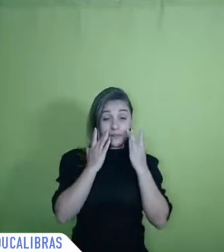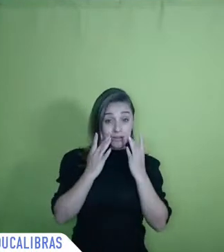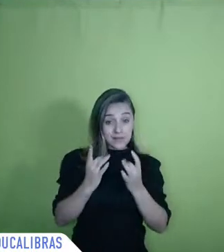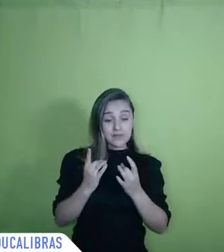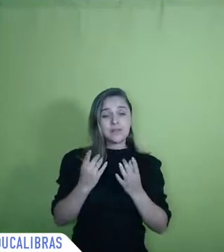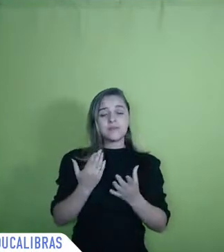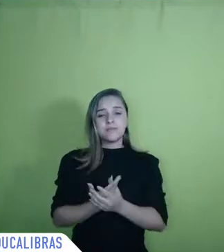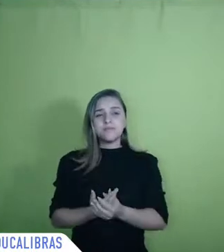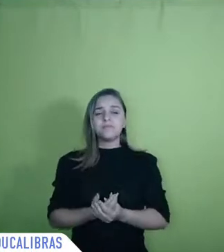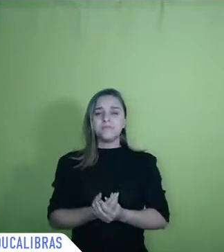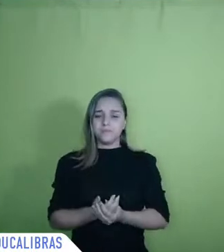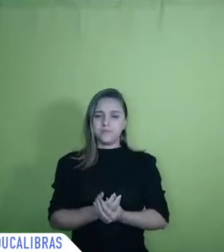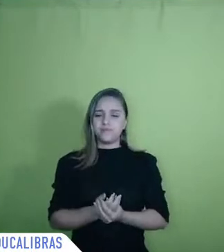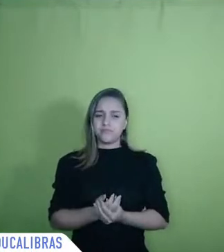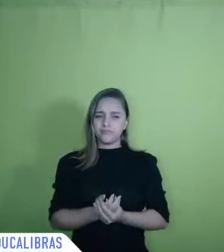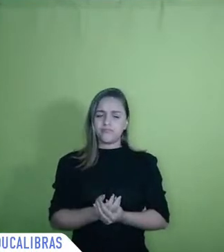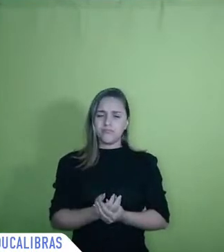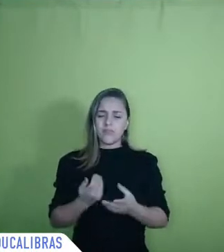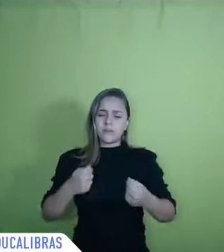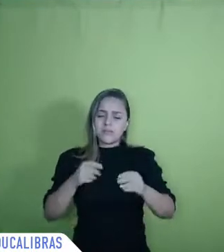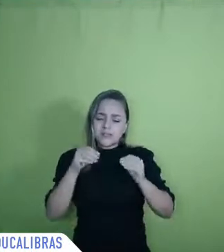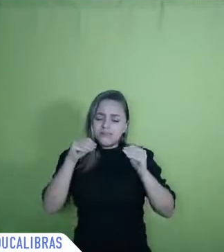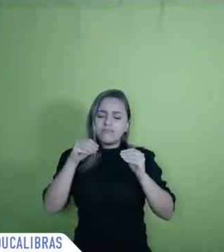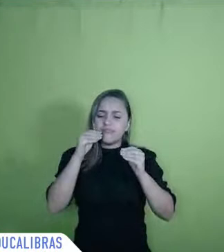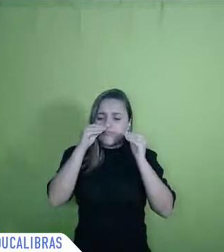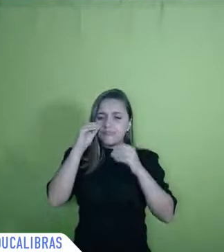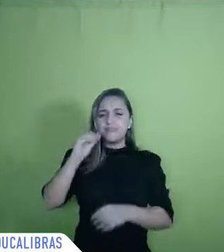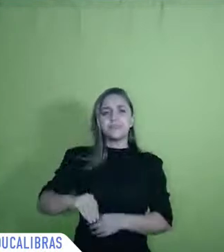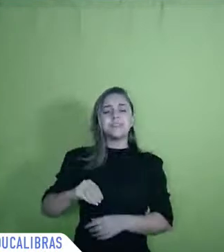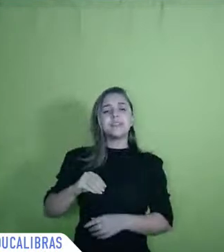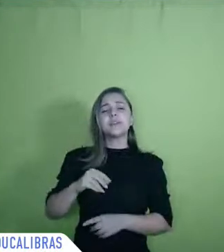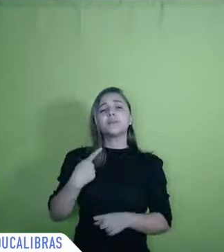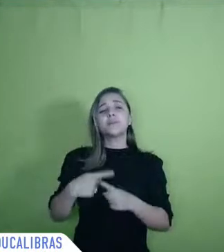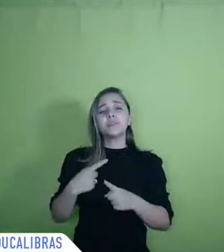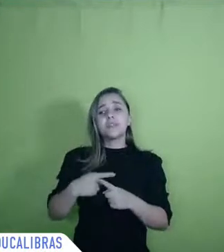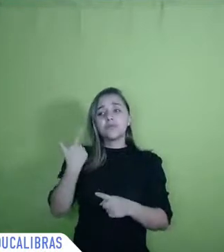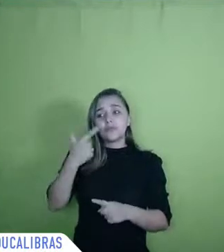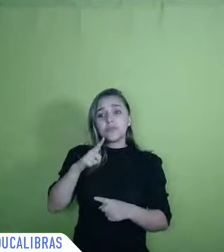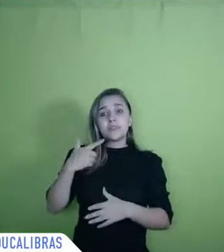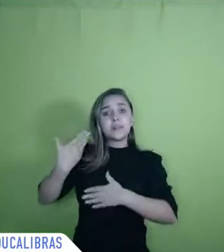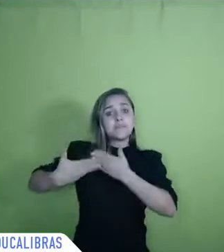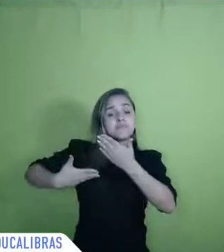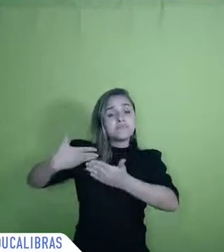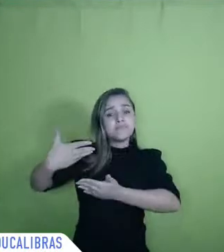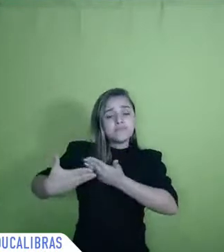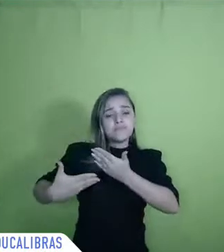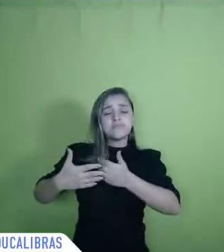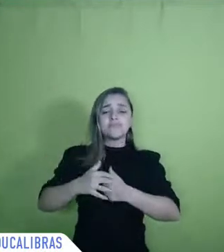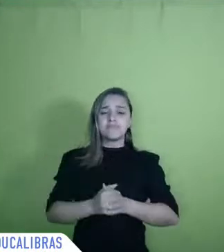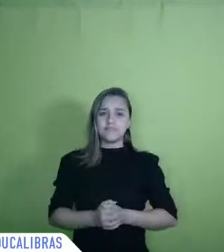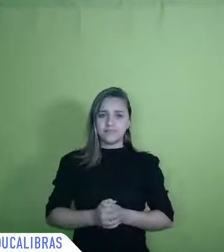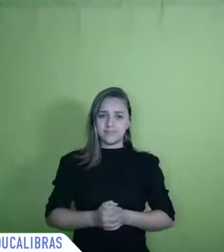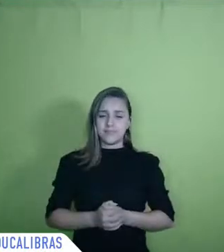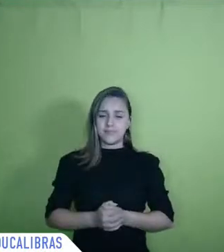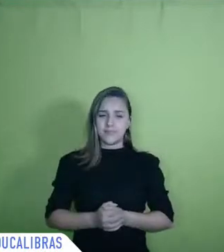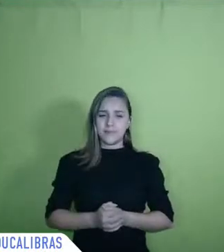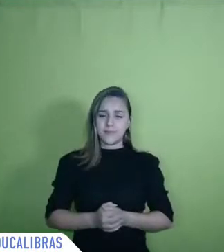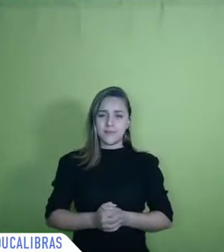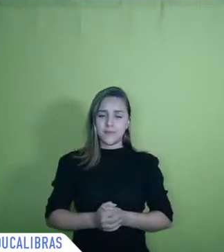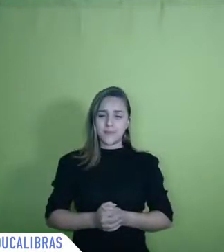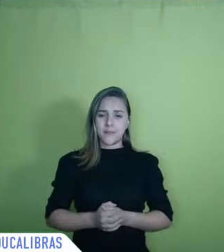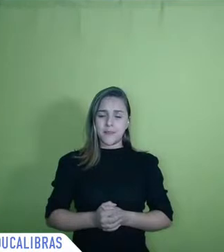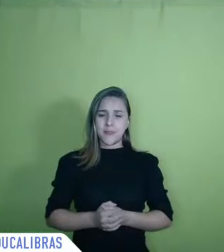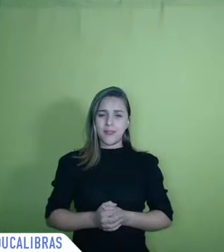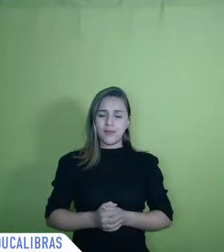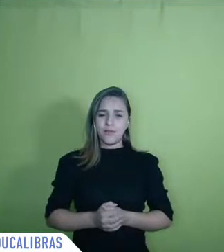recession, because spending must take the lead, and larger deficits are by definition going to have to be put in place if the economy wants